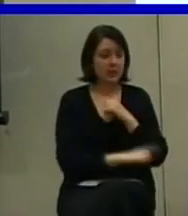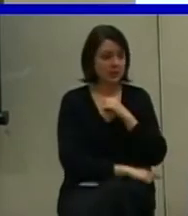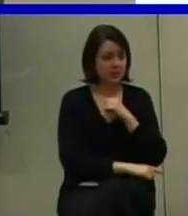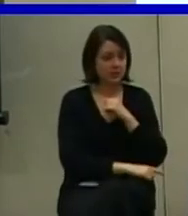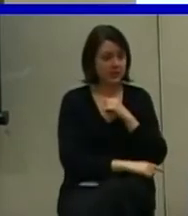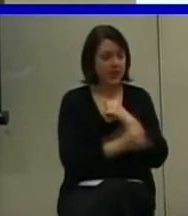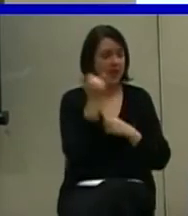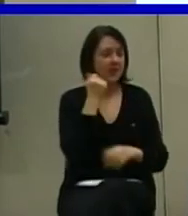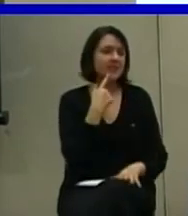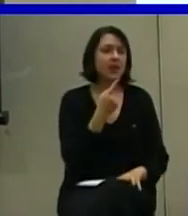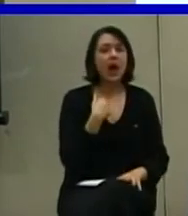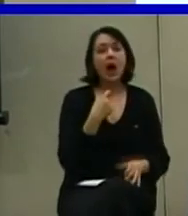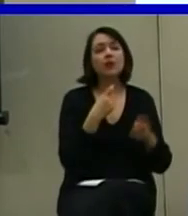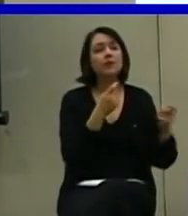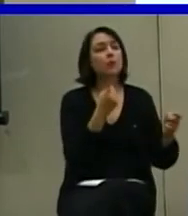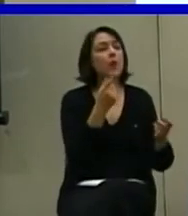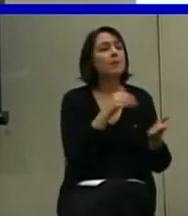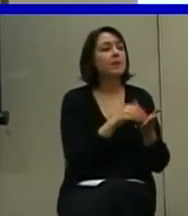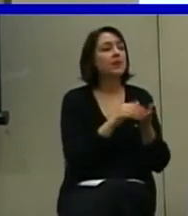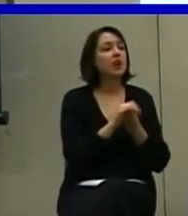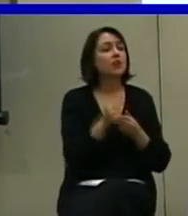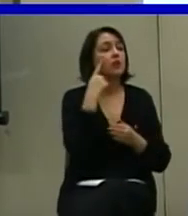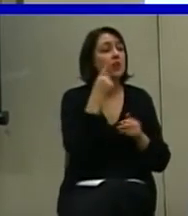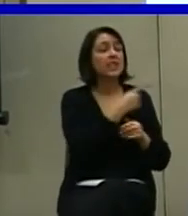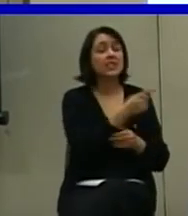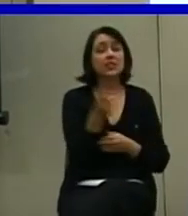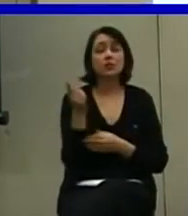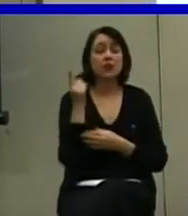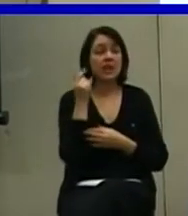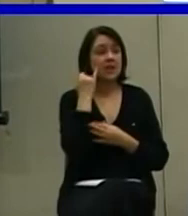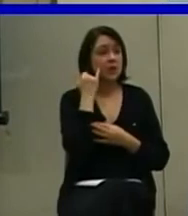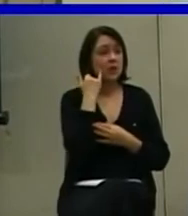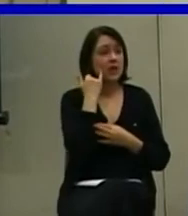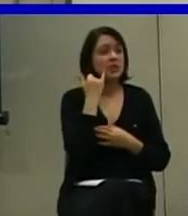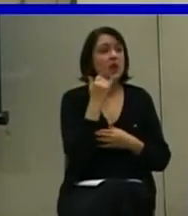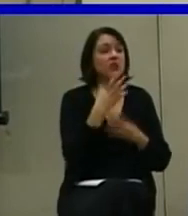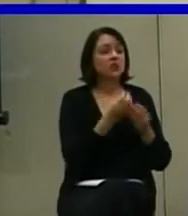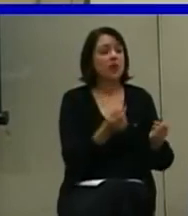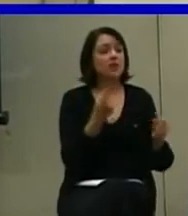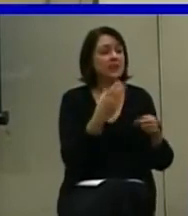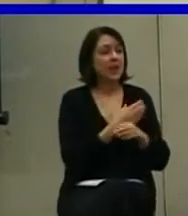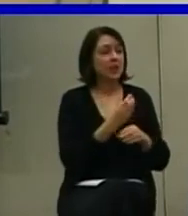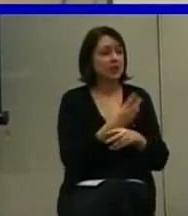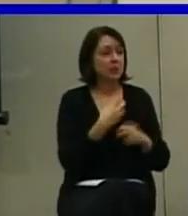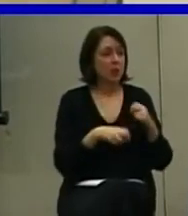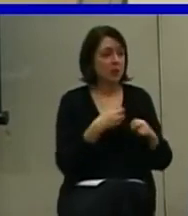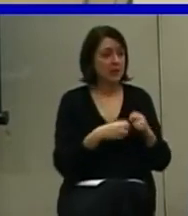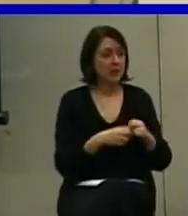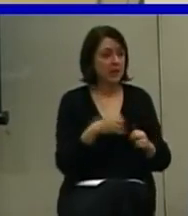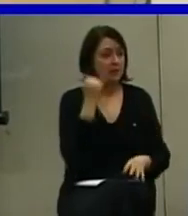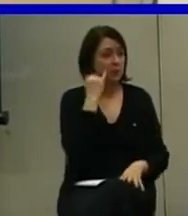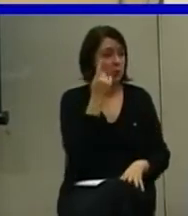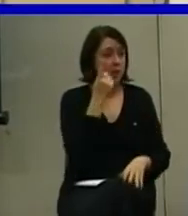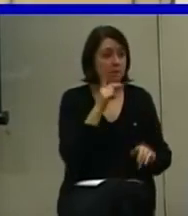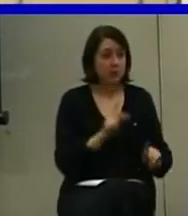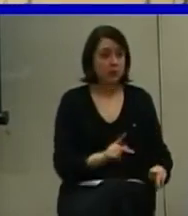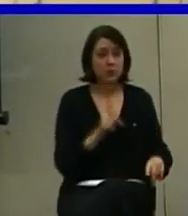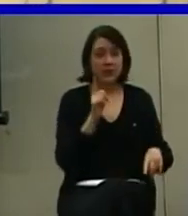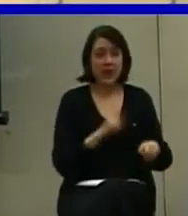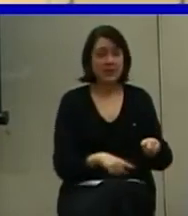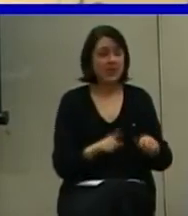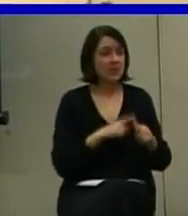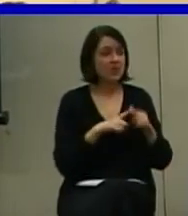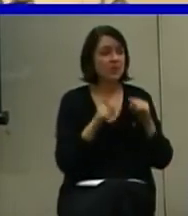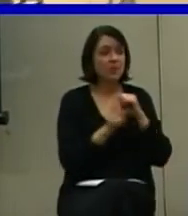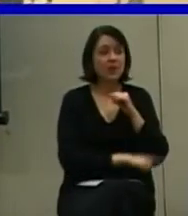right now, I will give $1 million to each of you if you can all solve a calculus problem. If there's one person in here that can't do it, you've